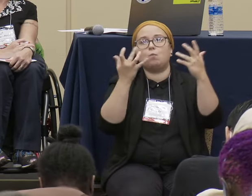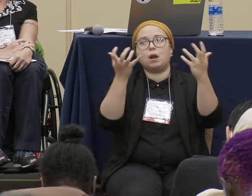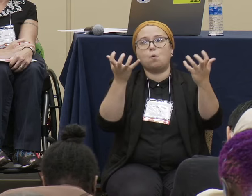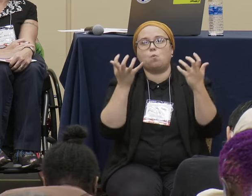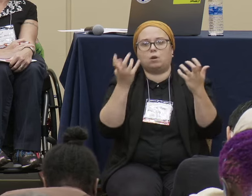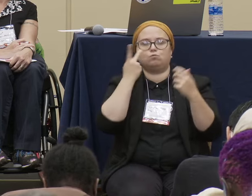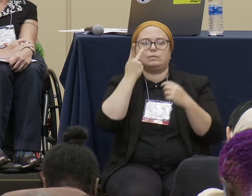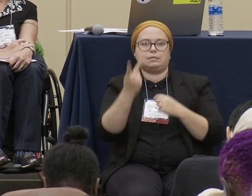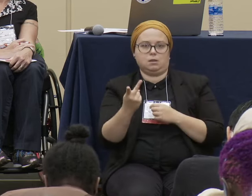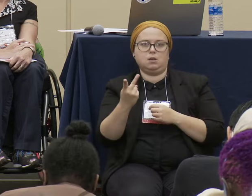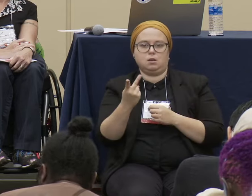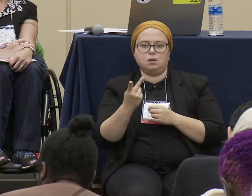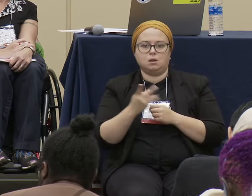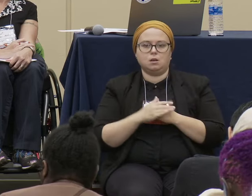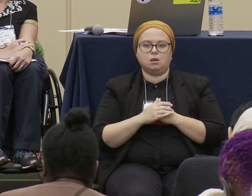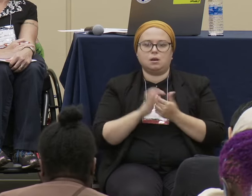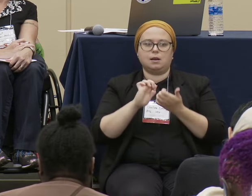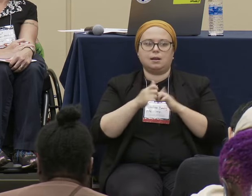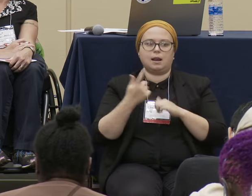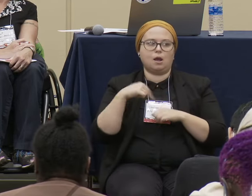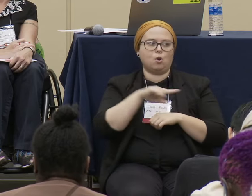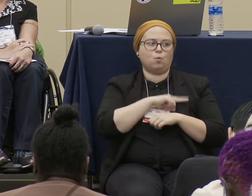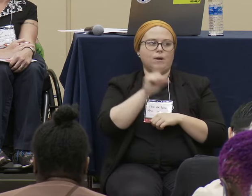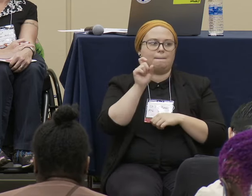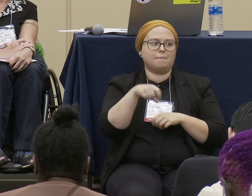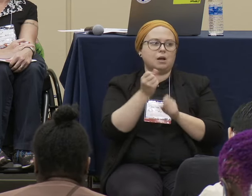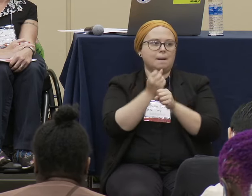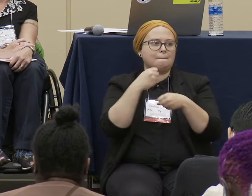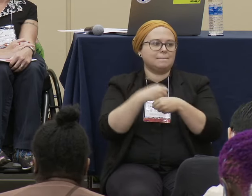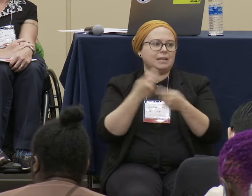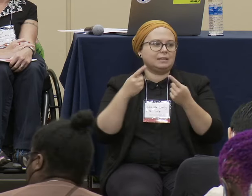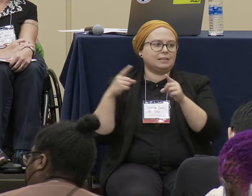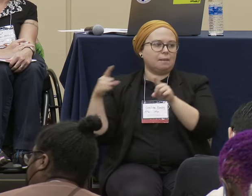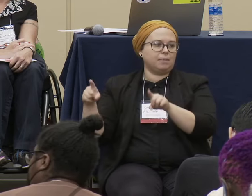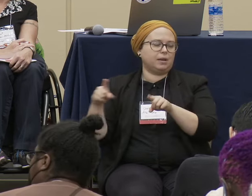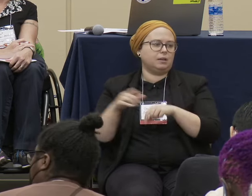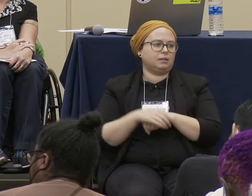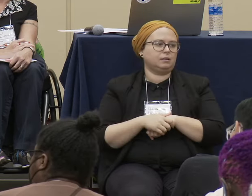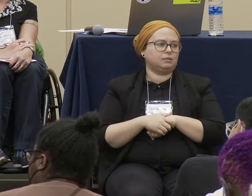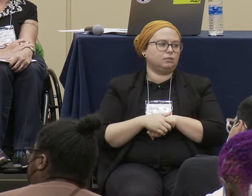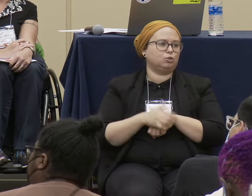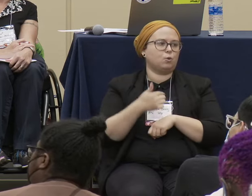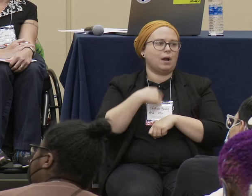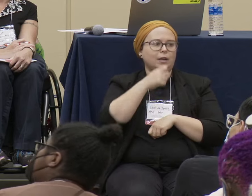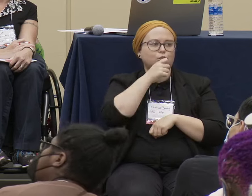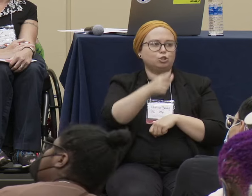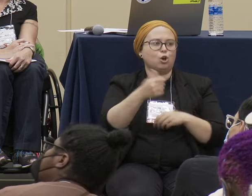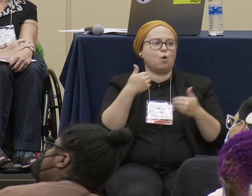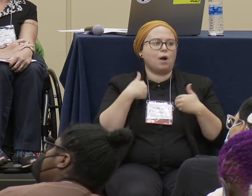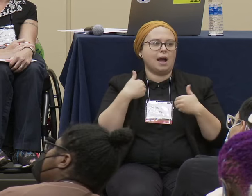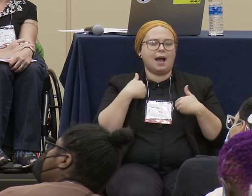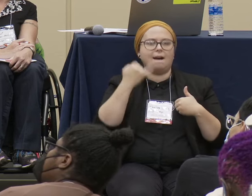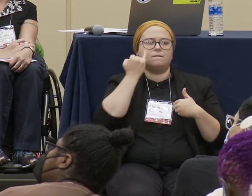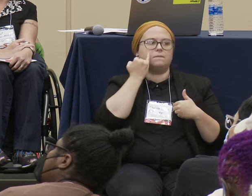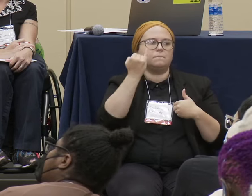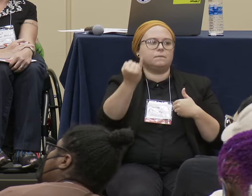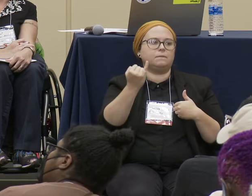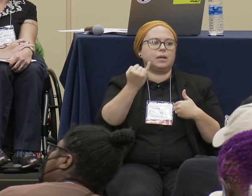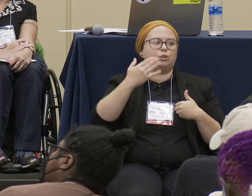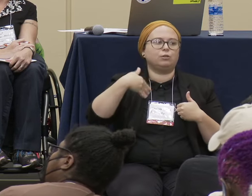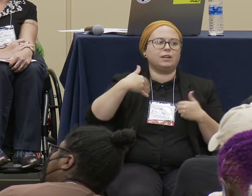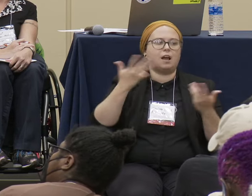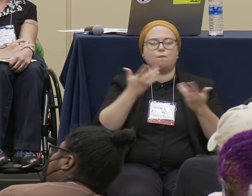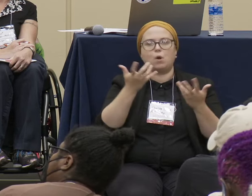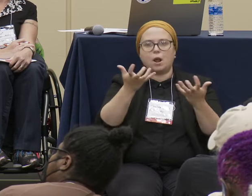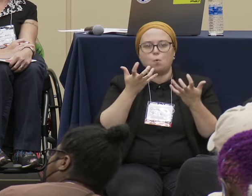and how we must make this happen. I don't have a picture yet of what I want to see for